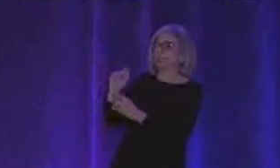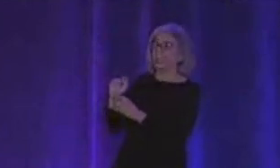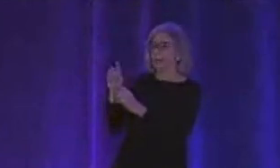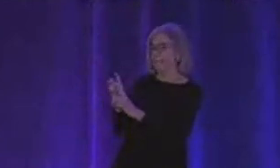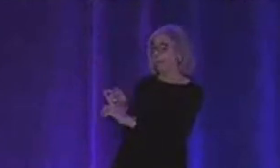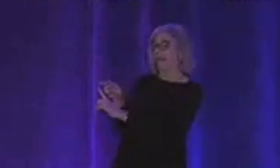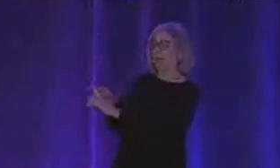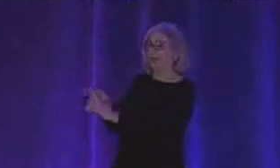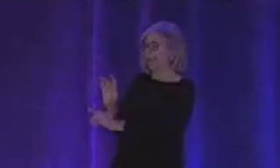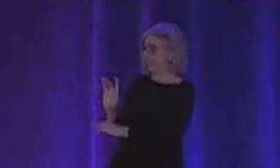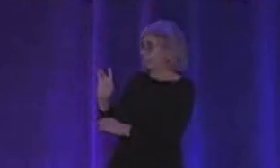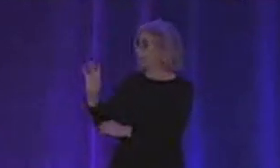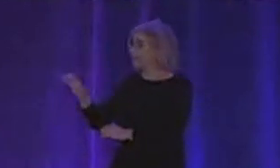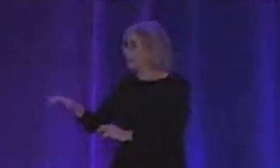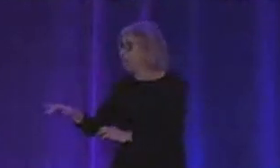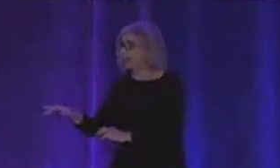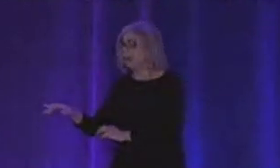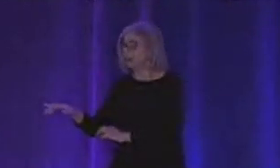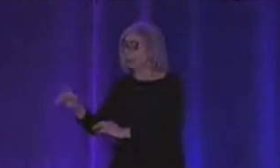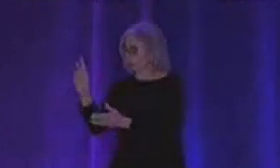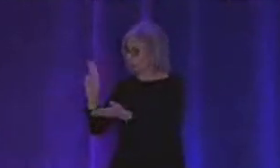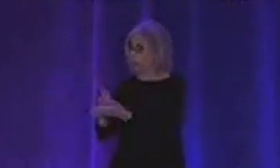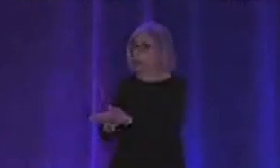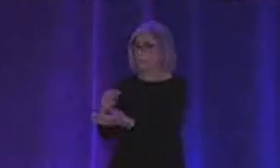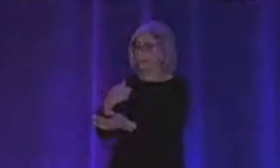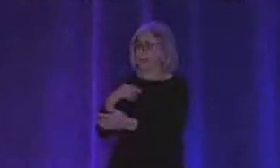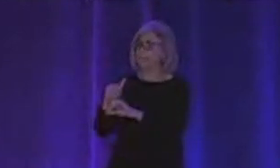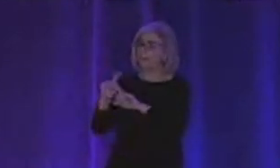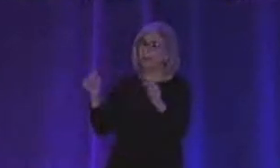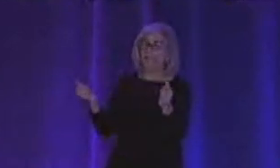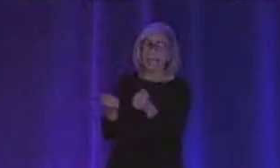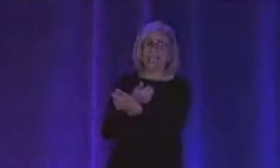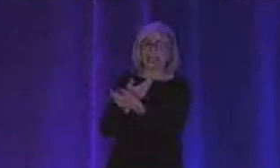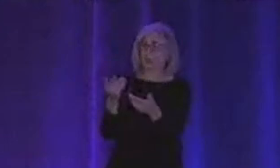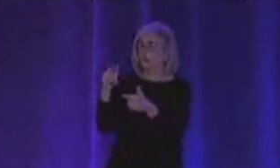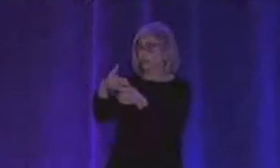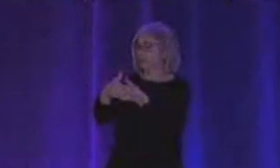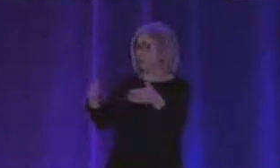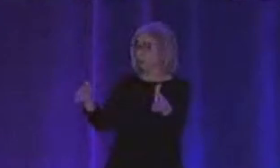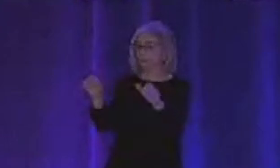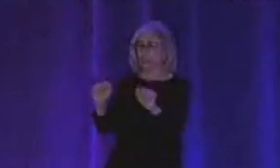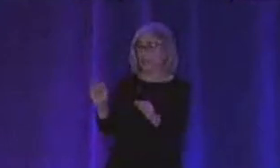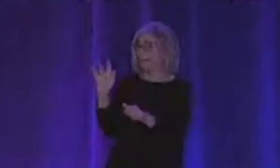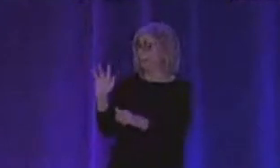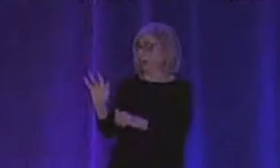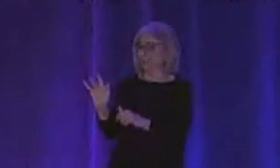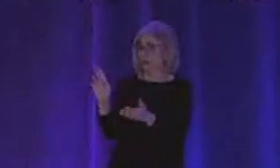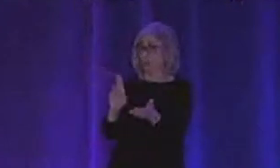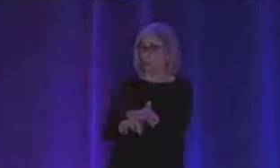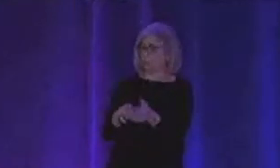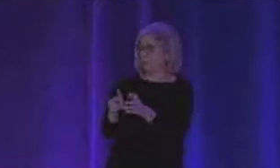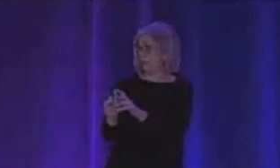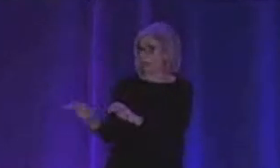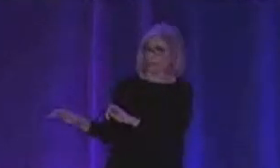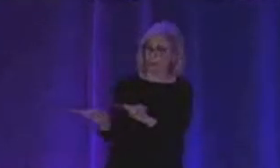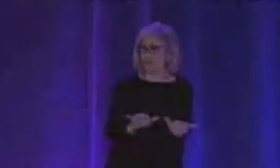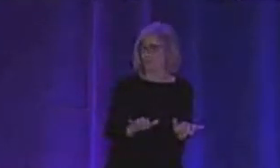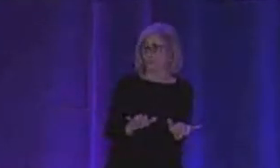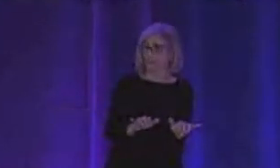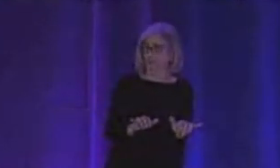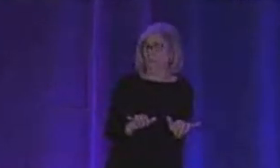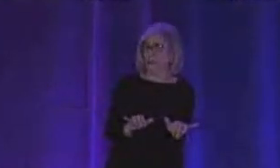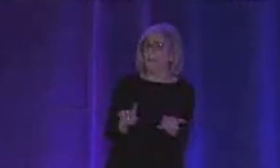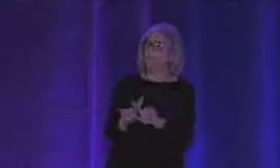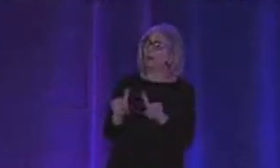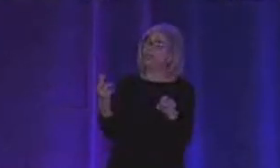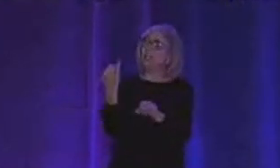just press it and it would log me in, but anyone in this room could press it and it would log them in. It just does presence. But